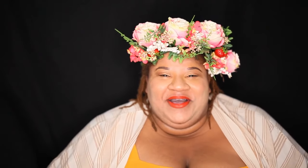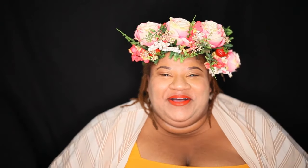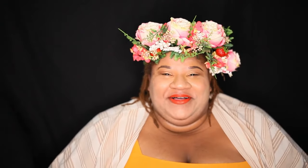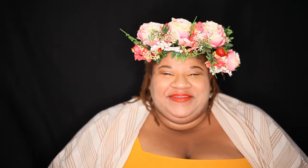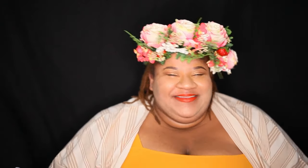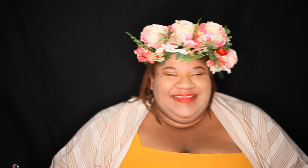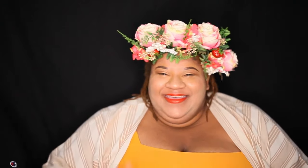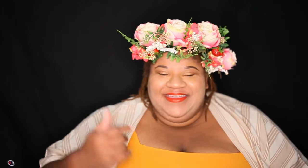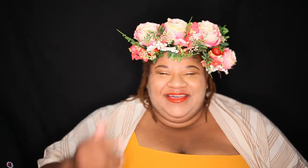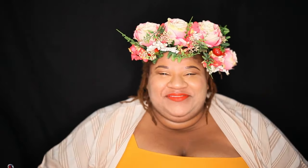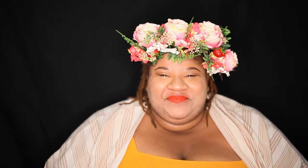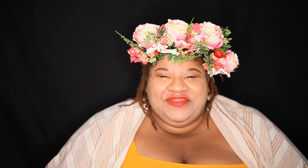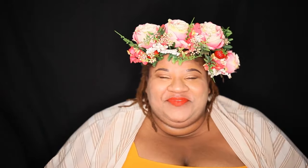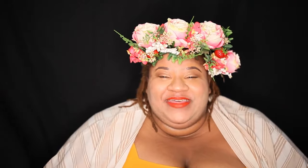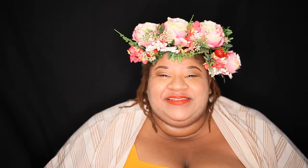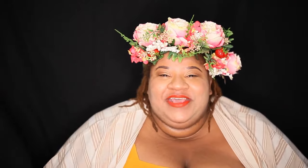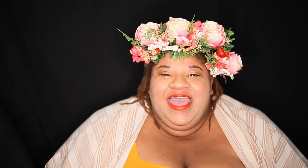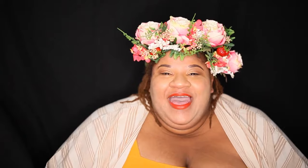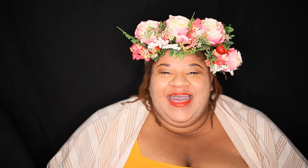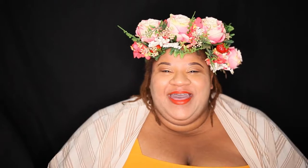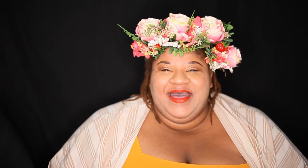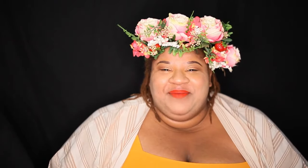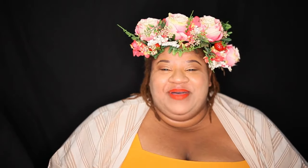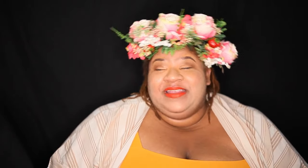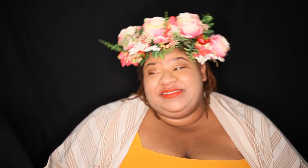privilege, y'all. He loves a privilege.